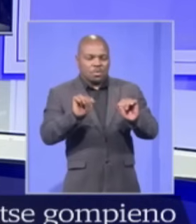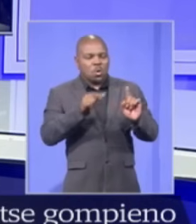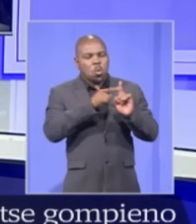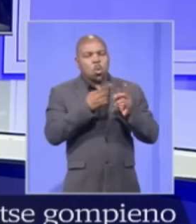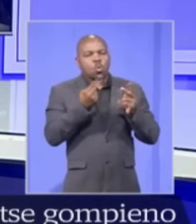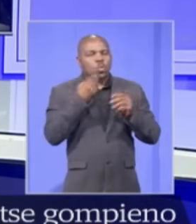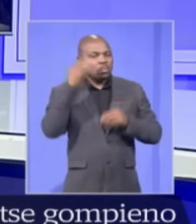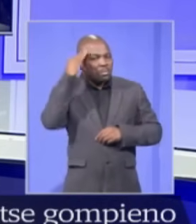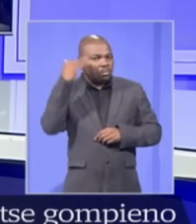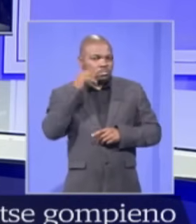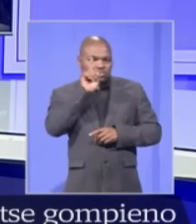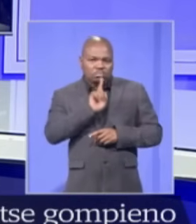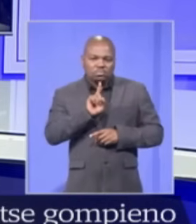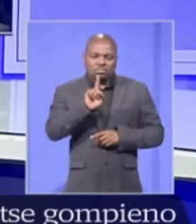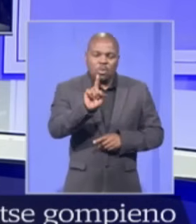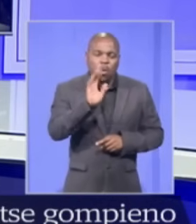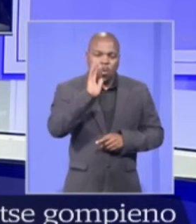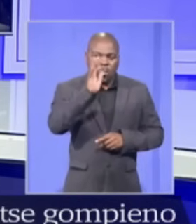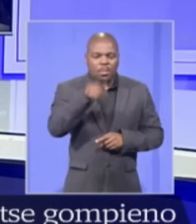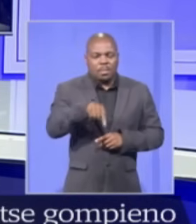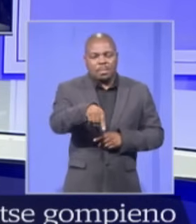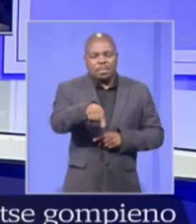St. Peter's Basilica.